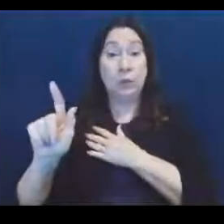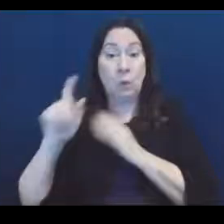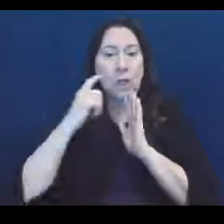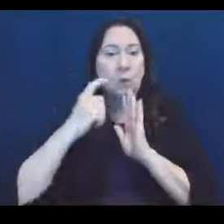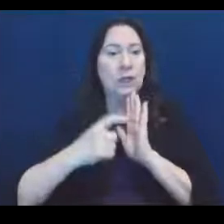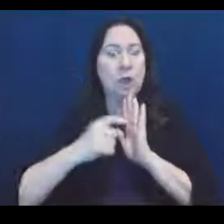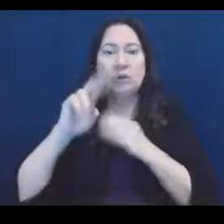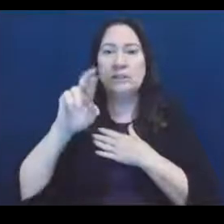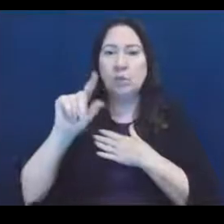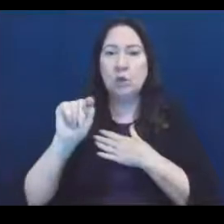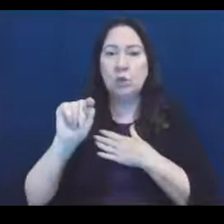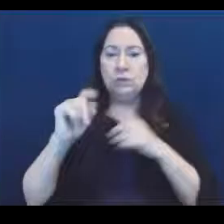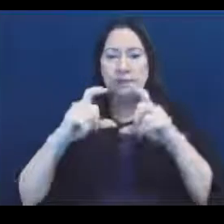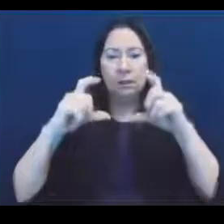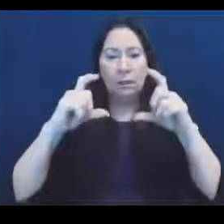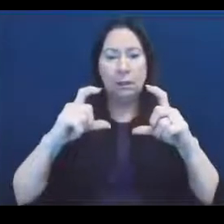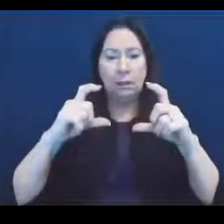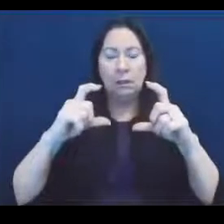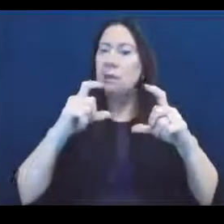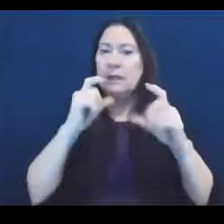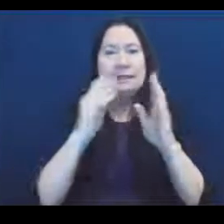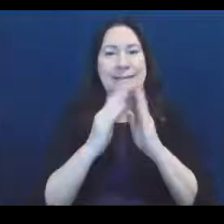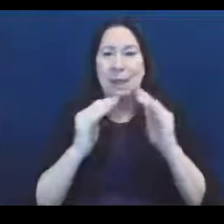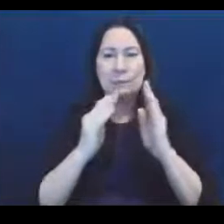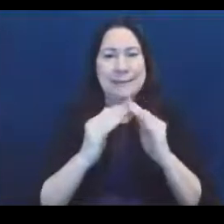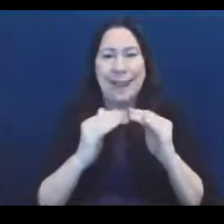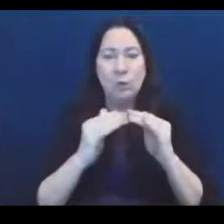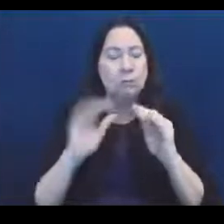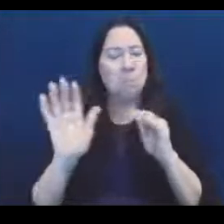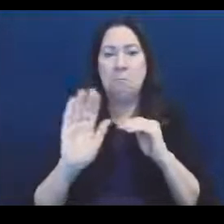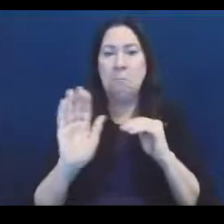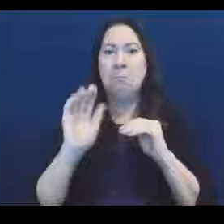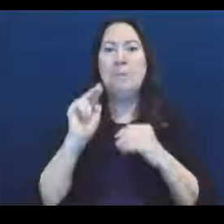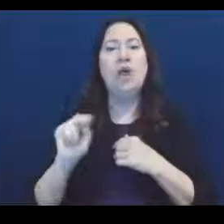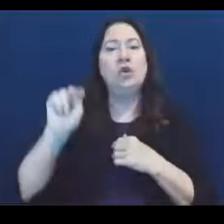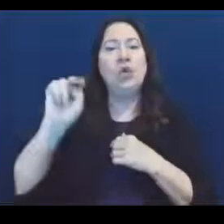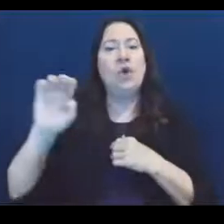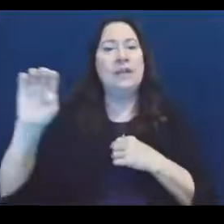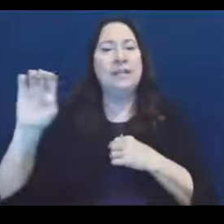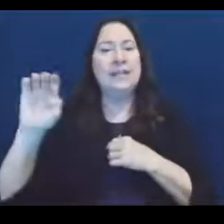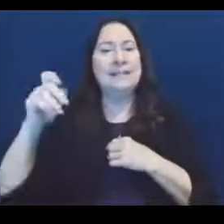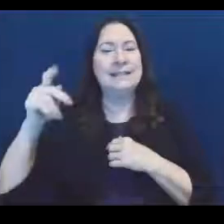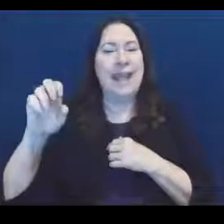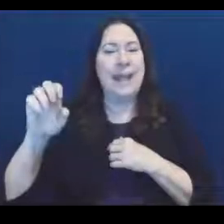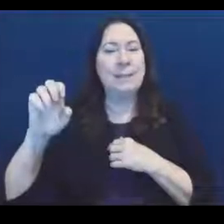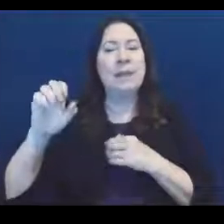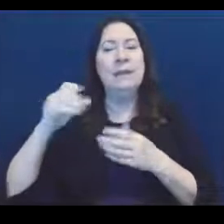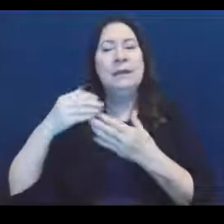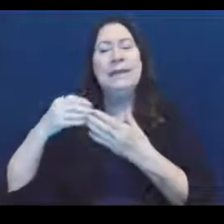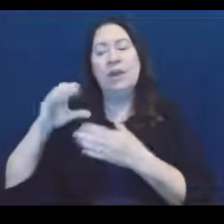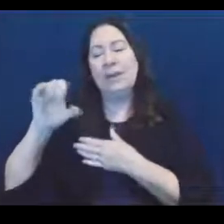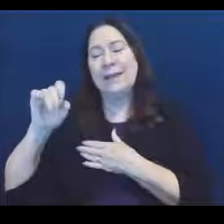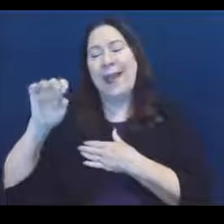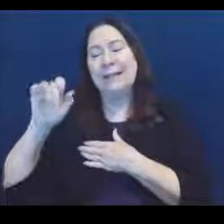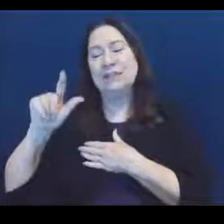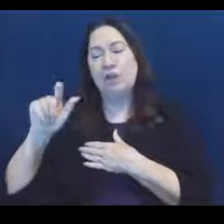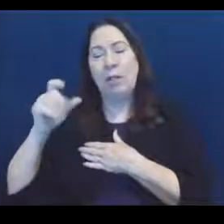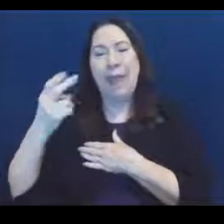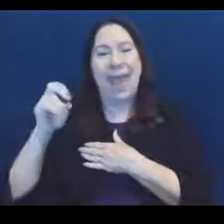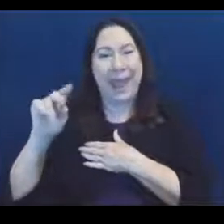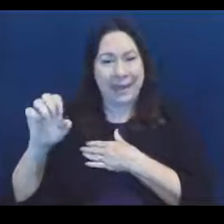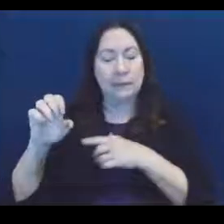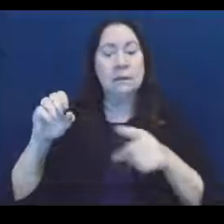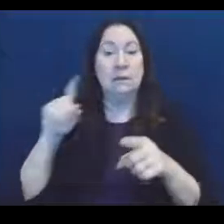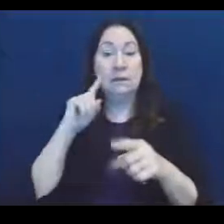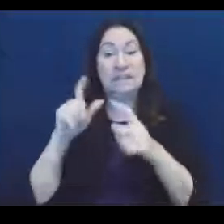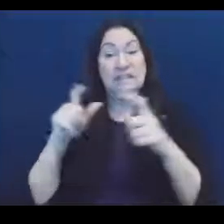roost rings were not coming from downtown Wilmington, they were coming from the northeast Cape Fear River near Castlehane. And in this case here, this appears to be a